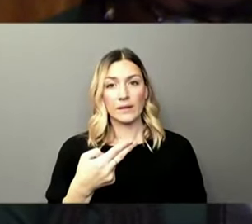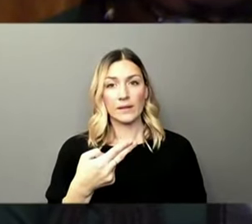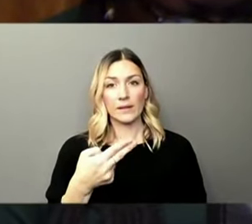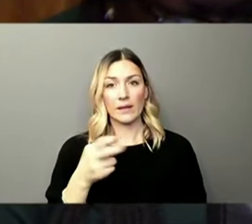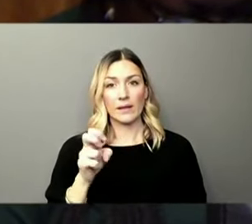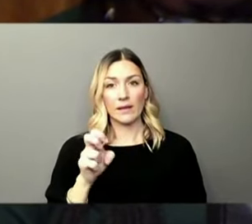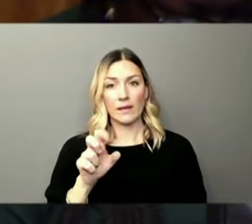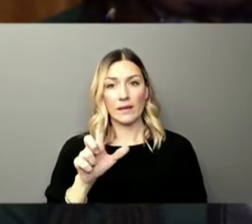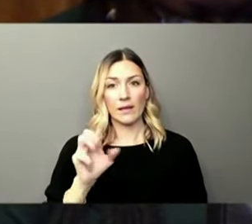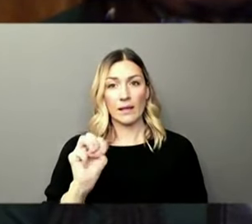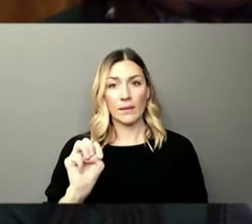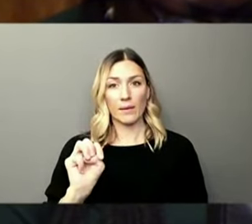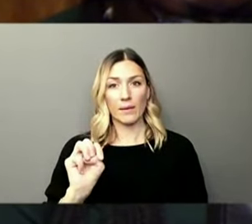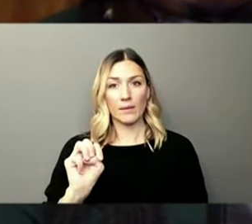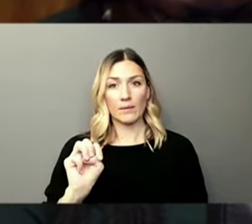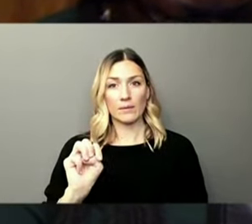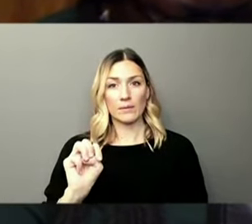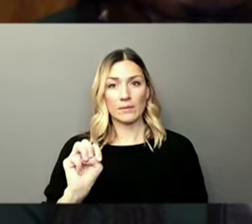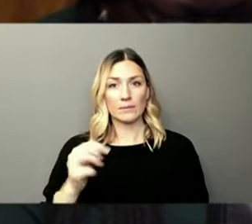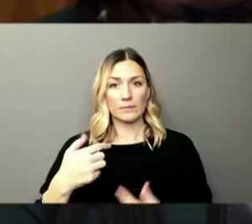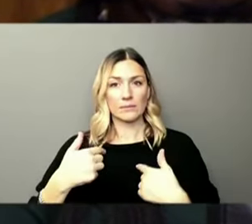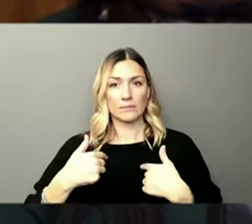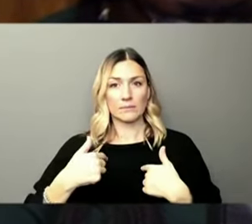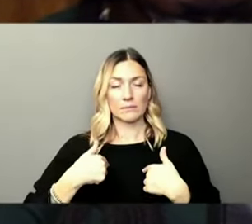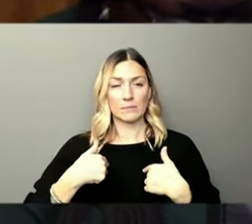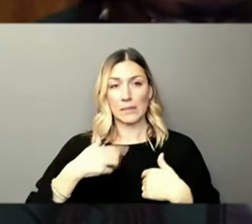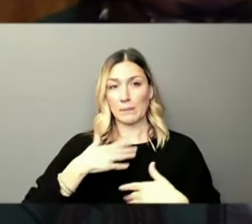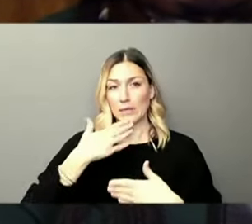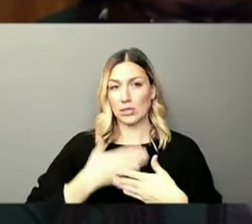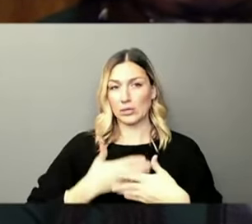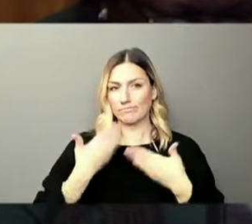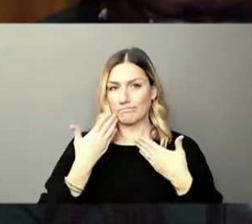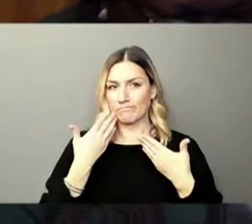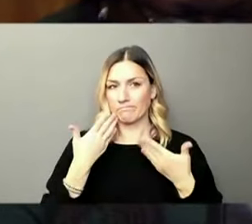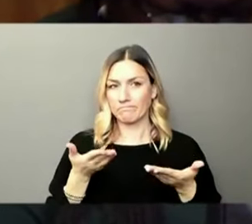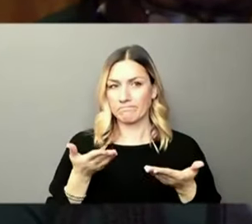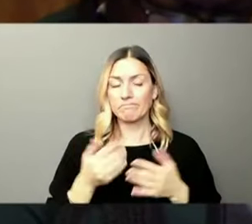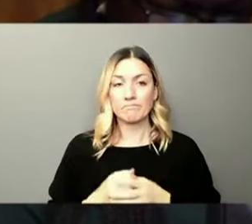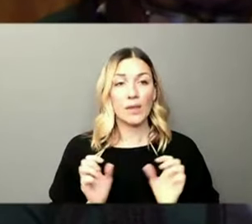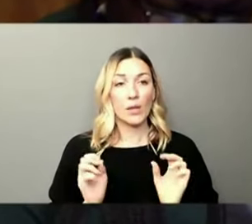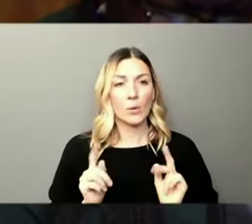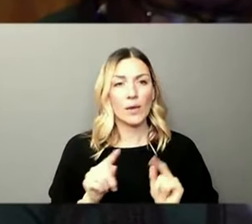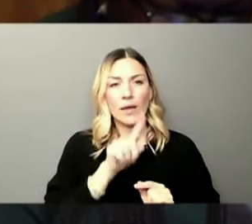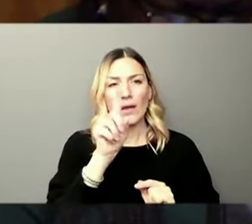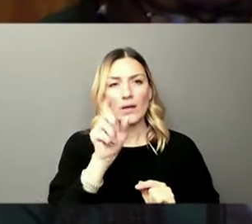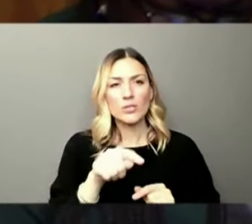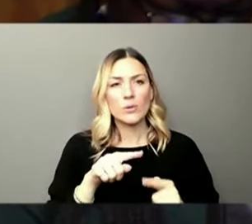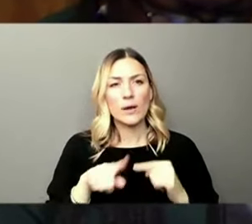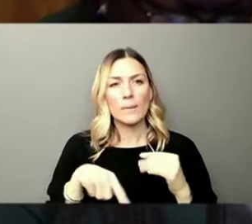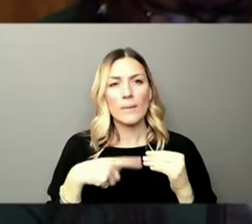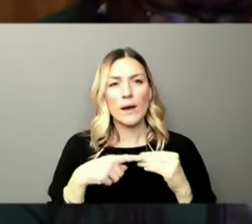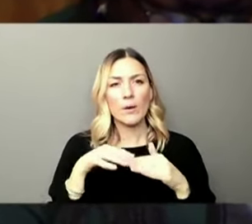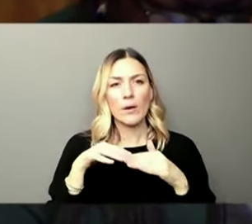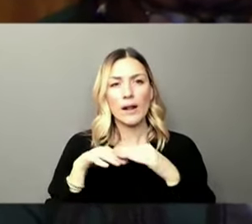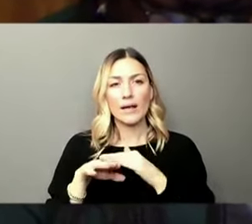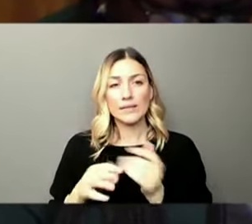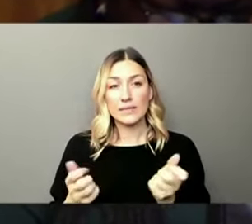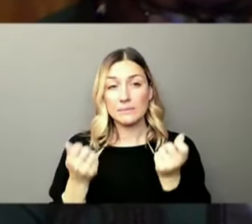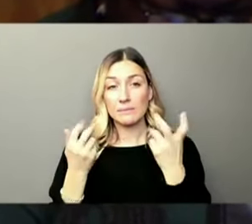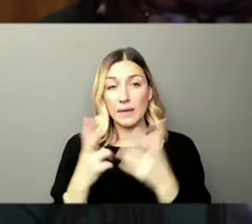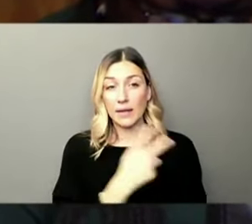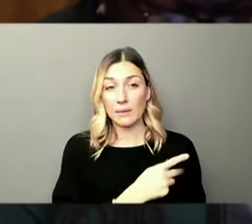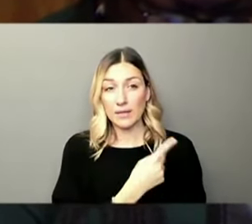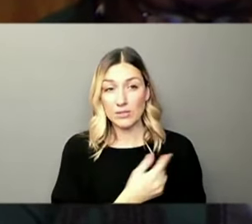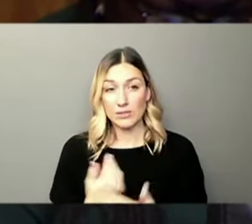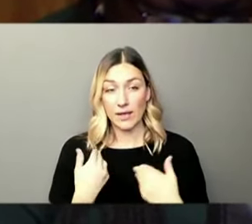I don't think that's something I can really speak on for my daughter. Okay. Well, let me ask you about access because a lot of patients with COVID,